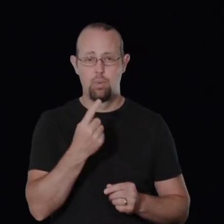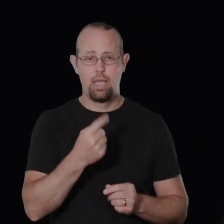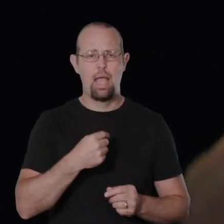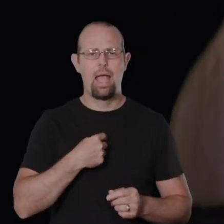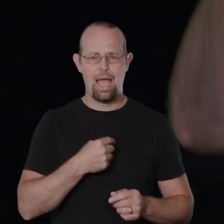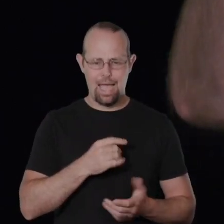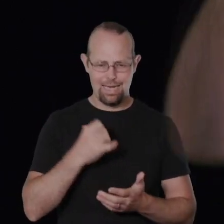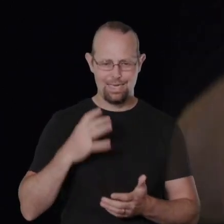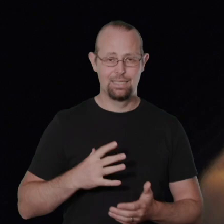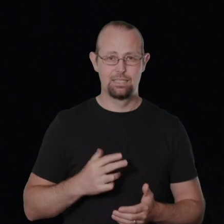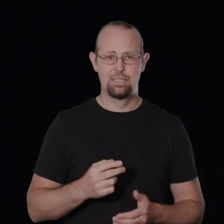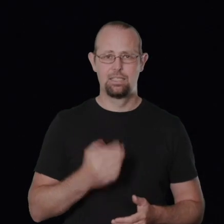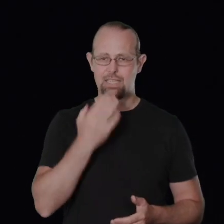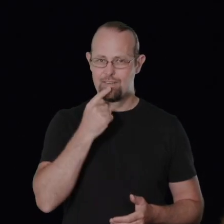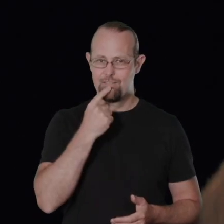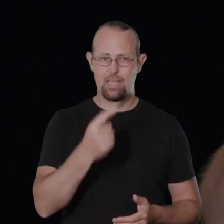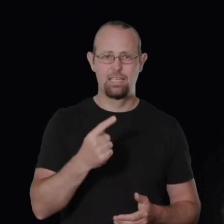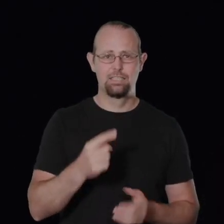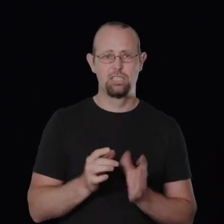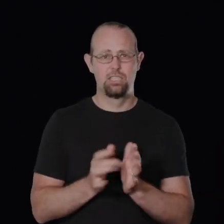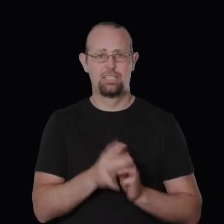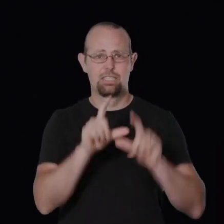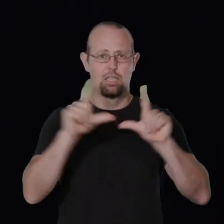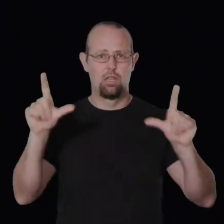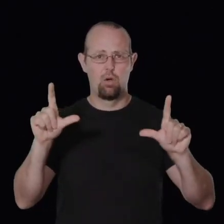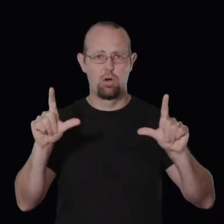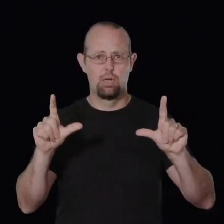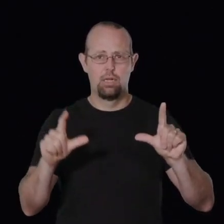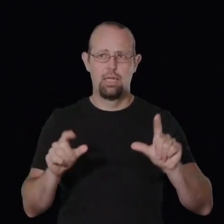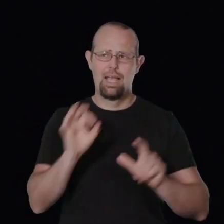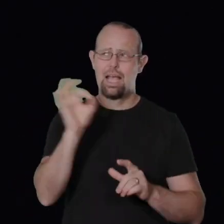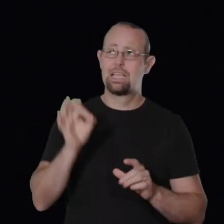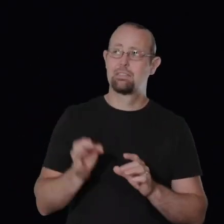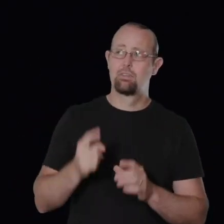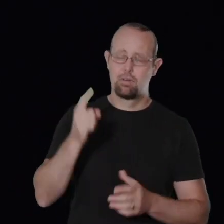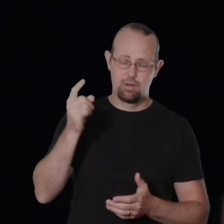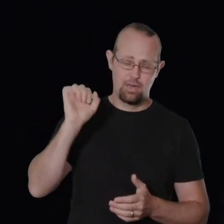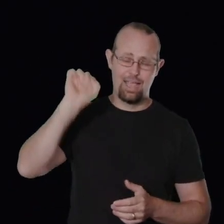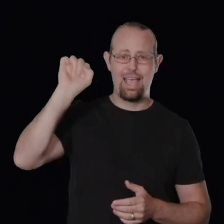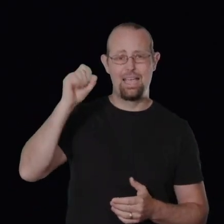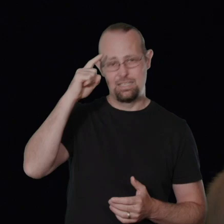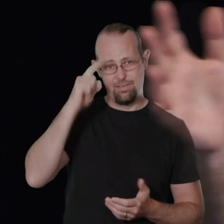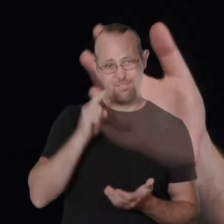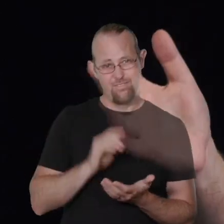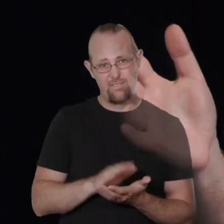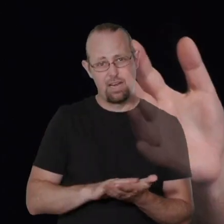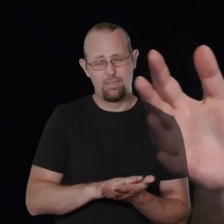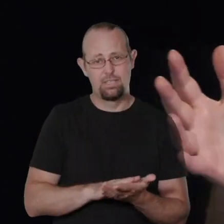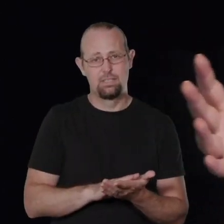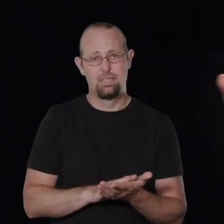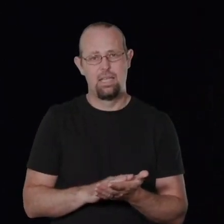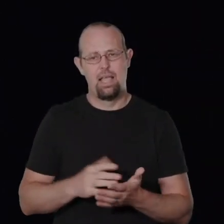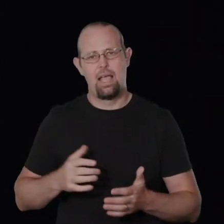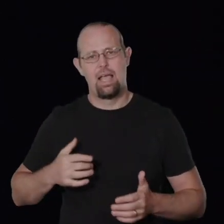Him, ask the Father's forgiveness, and then live my life in the power of His Holy Spirit and the strength that He so